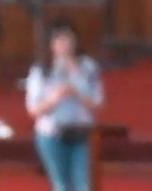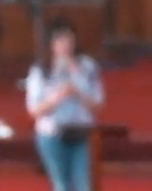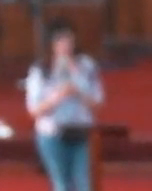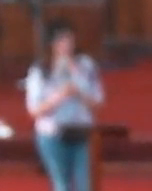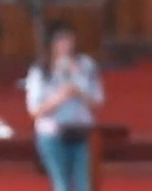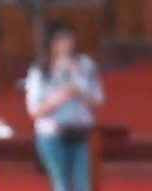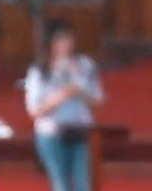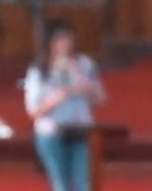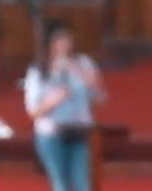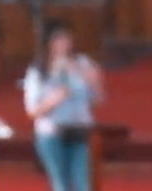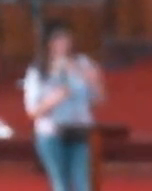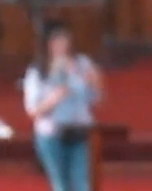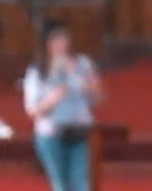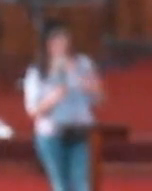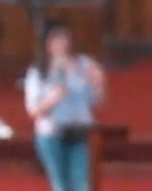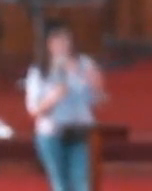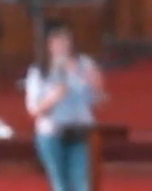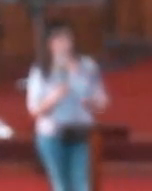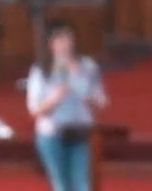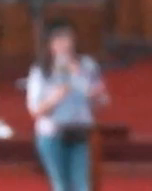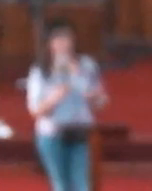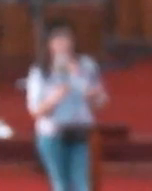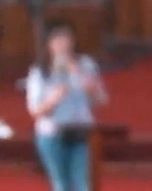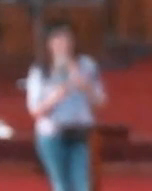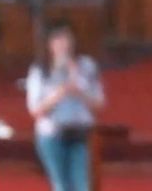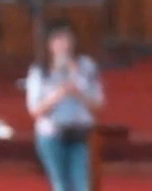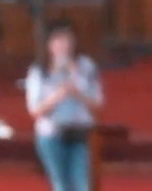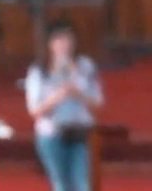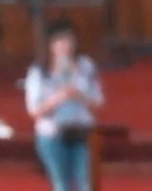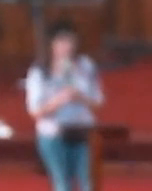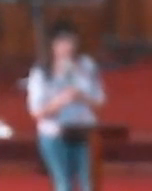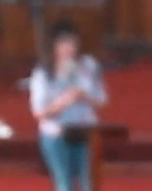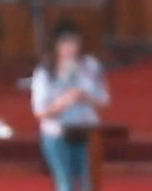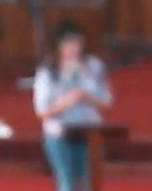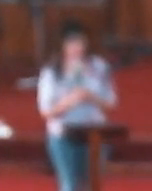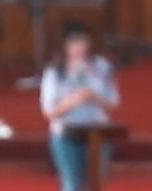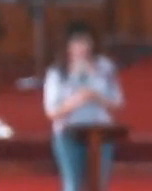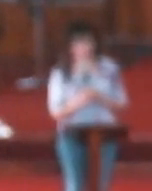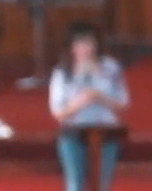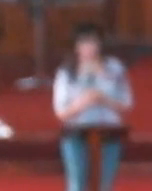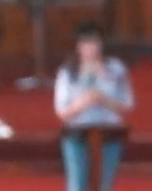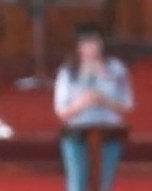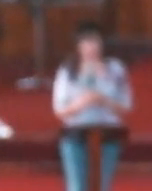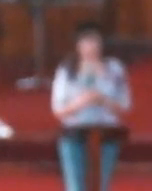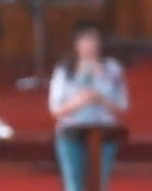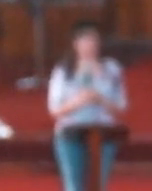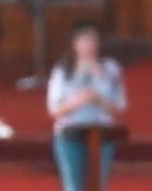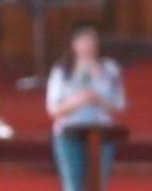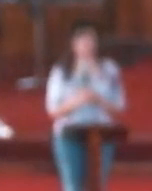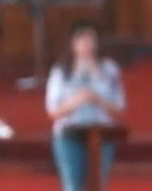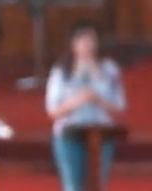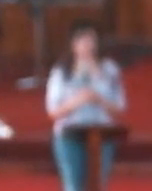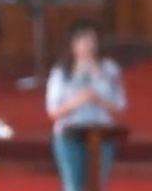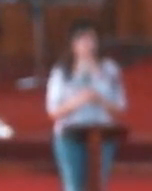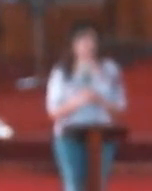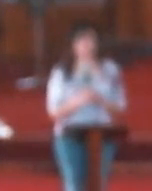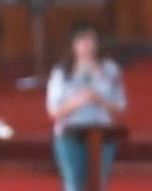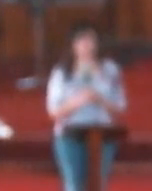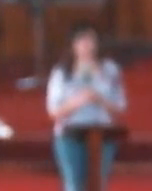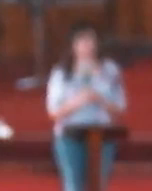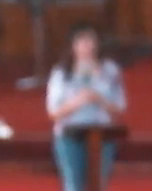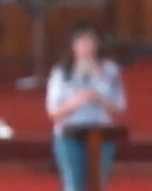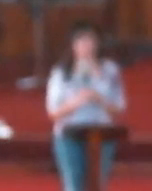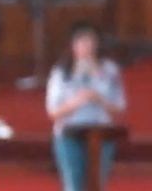miracle that the Lord did of flour and oil in the widow's home. Y lo que quiero hacer es que nos reunamos